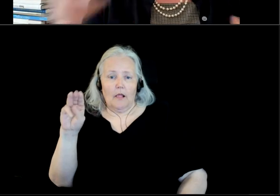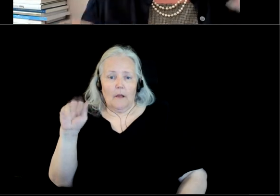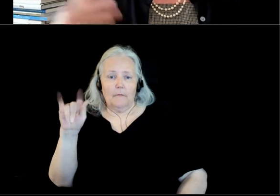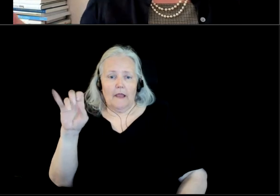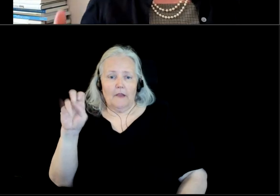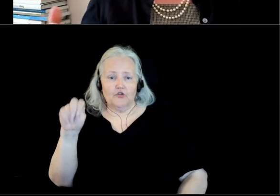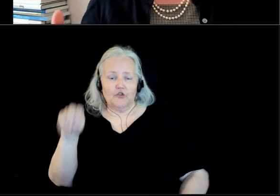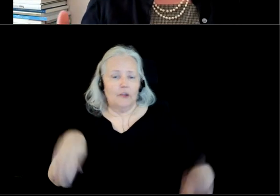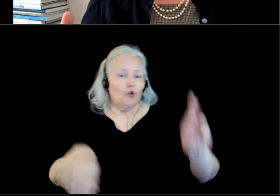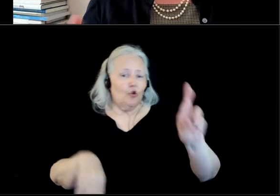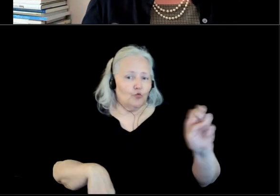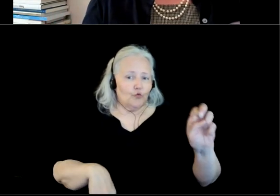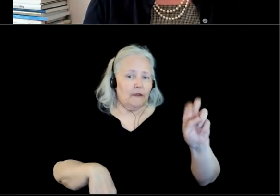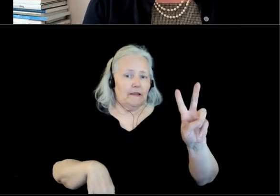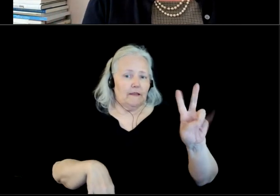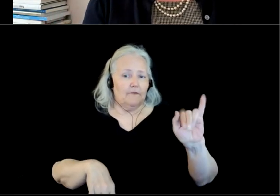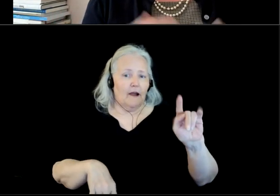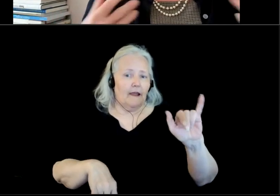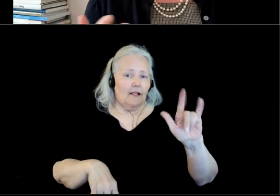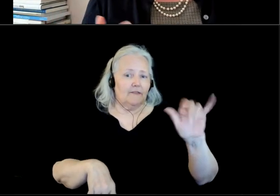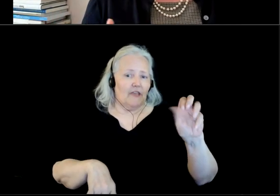there's other words as well.